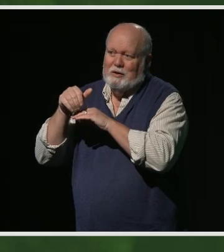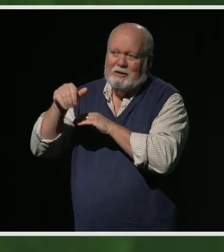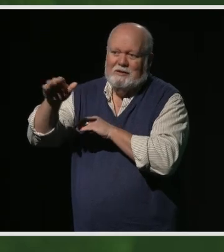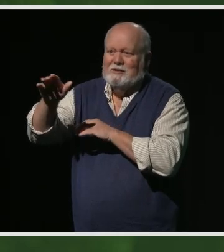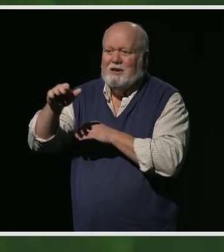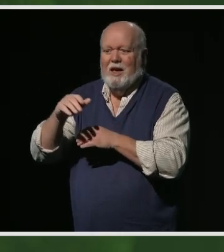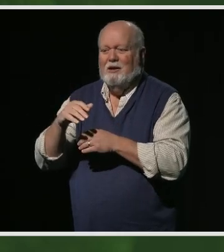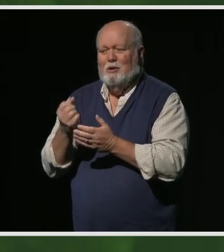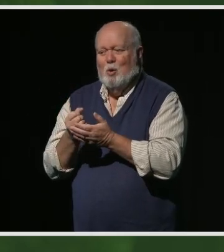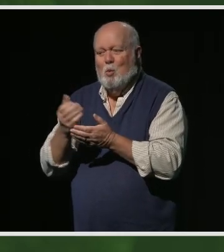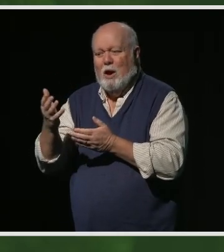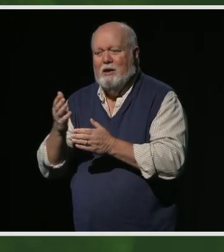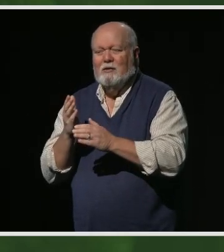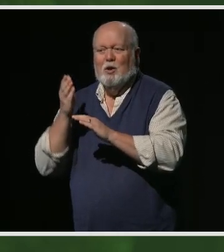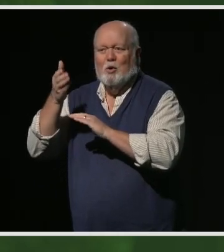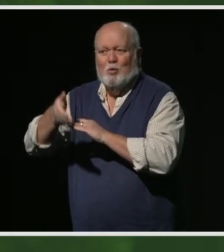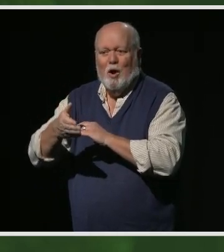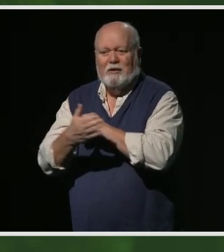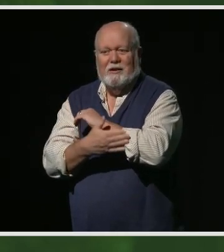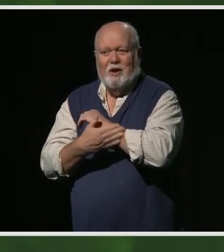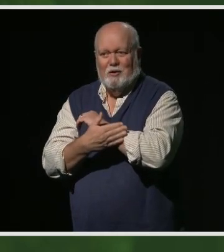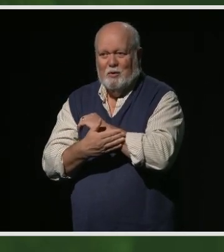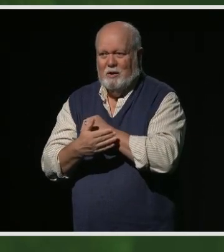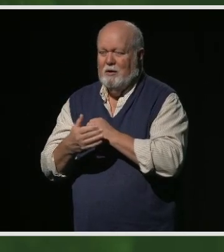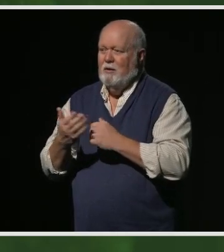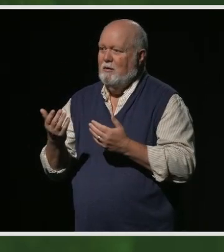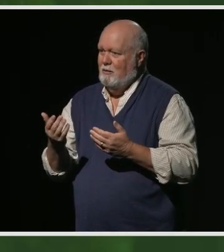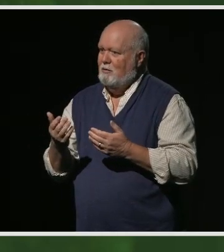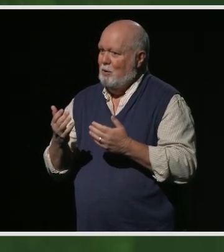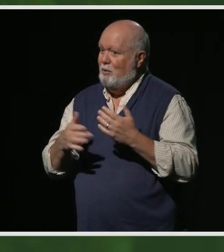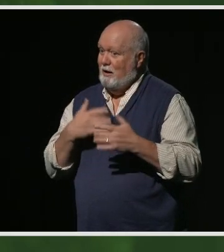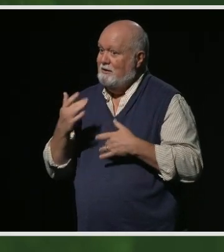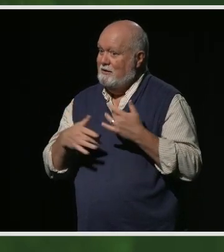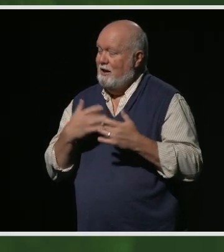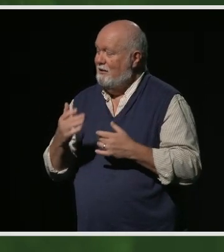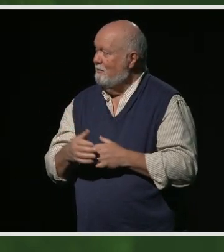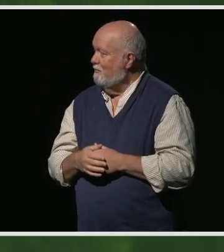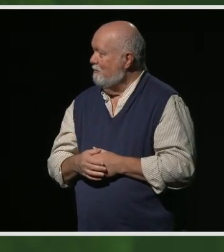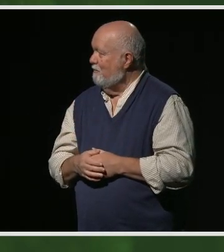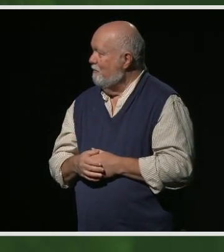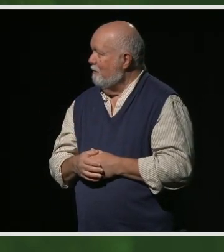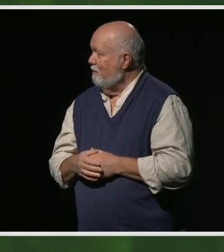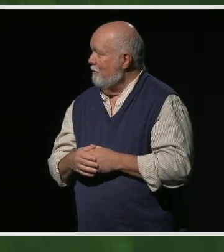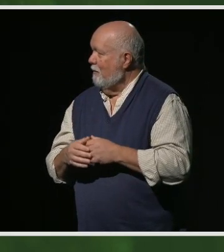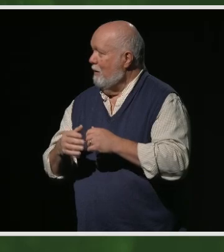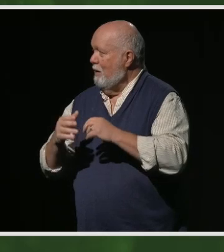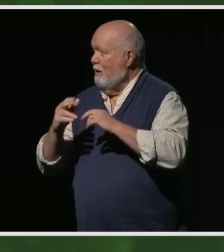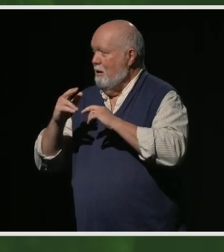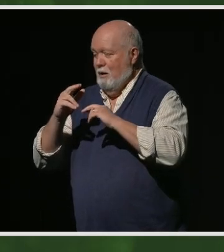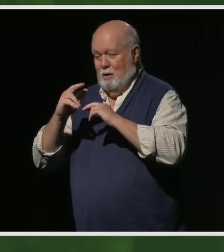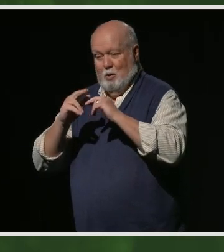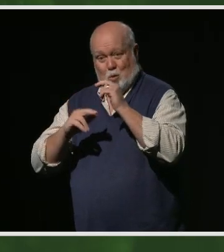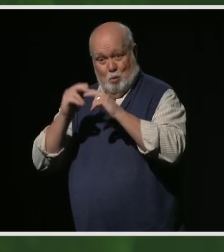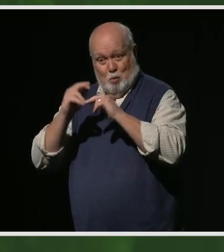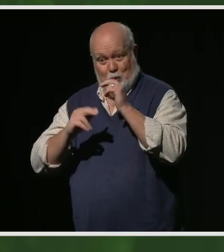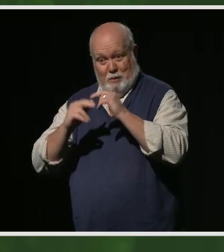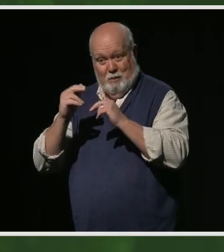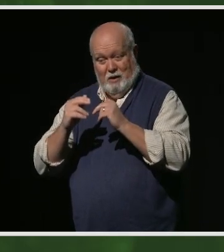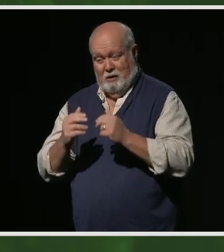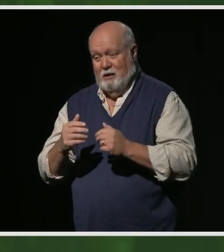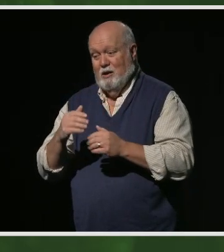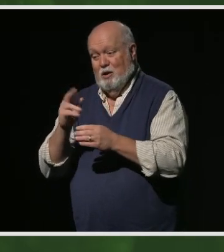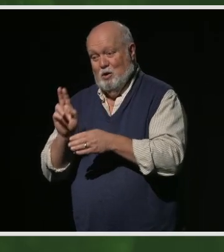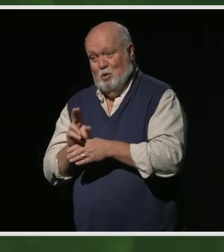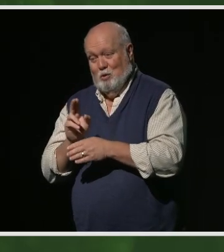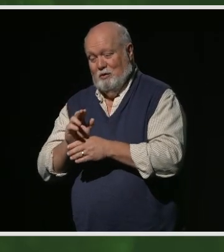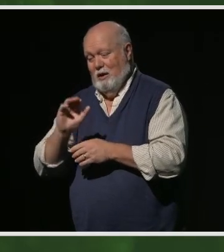or the world to start processing that. That gets us excited. We built the foundation at Living Inc. using algae as a feedstock.